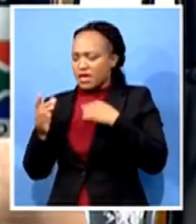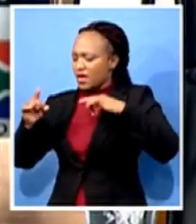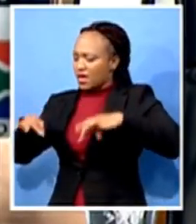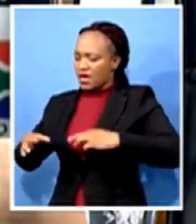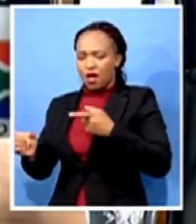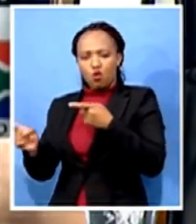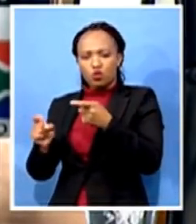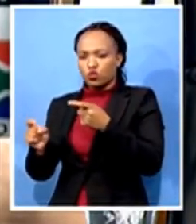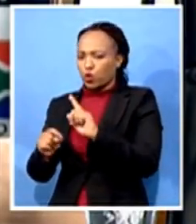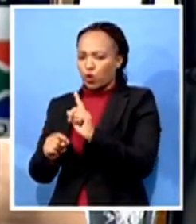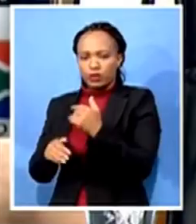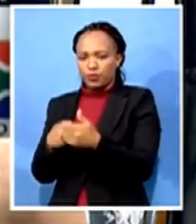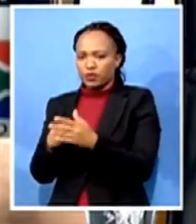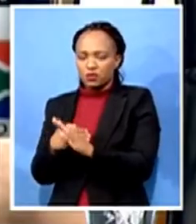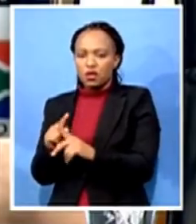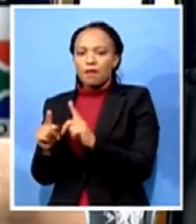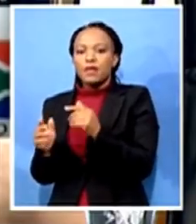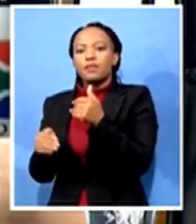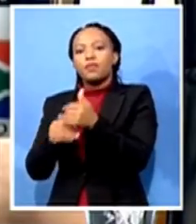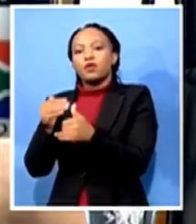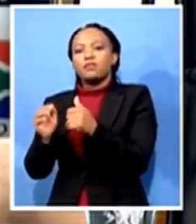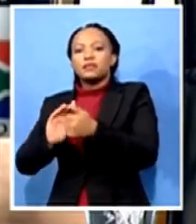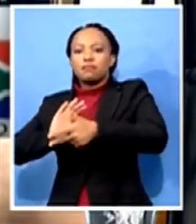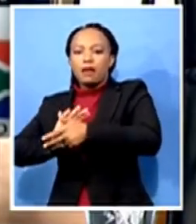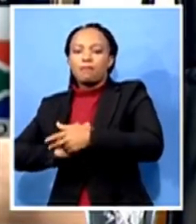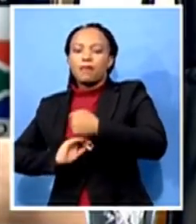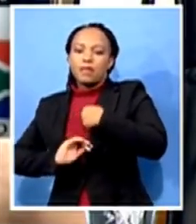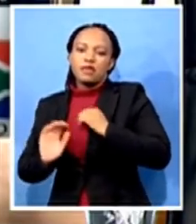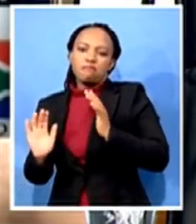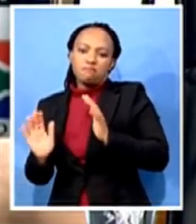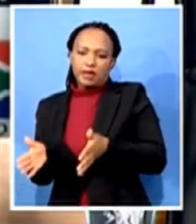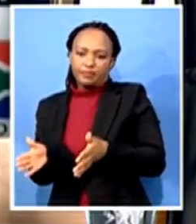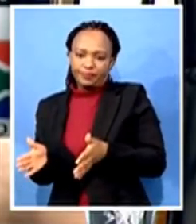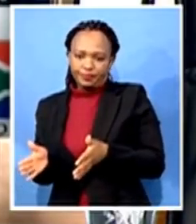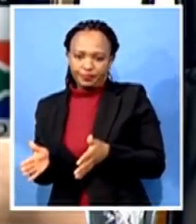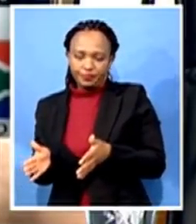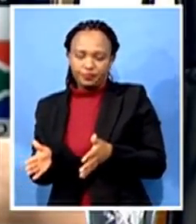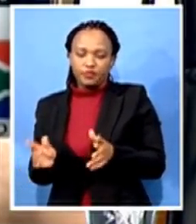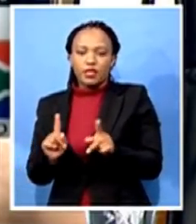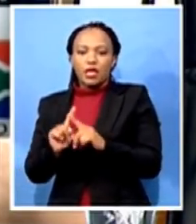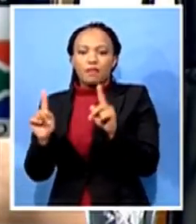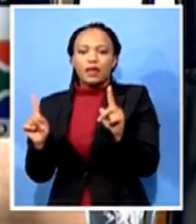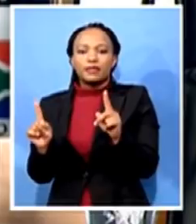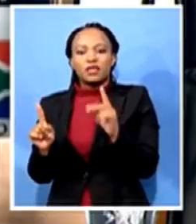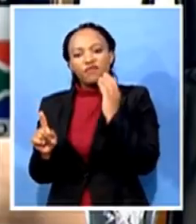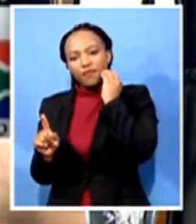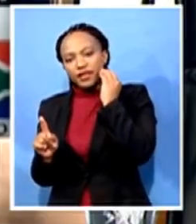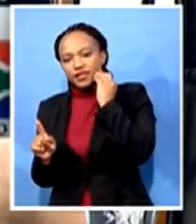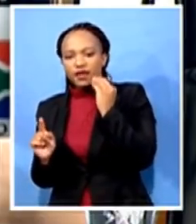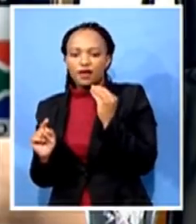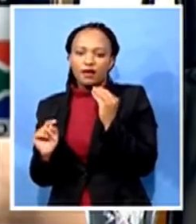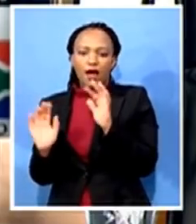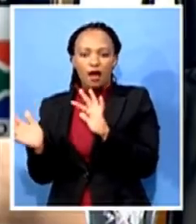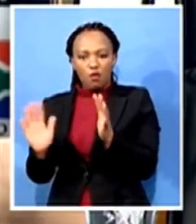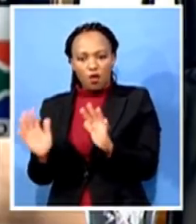be approved by me. But the details in terms of how the database was